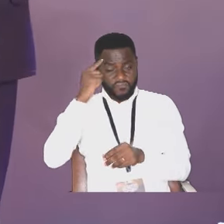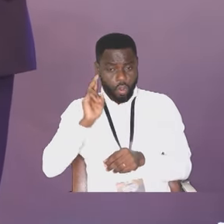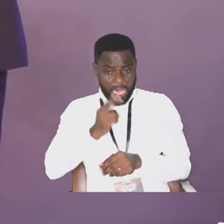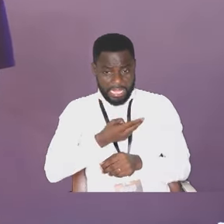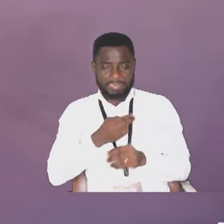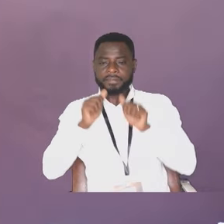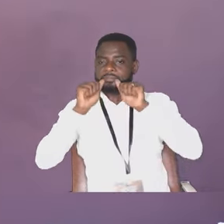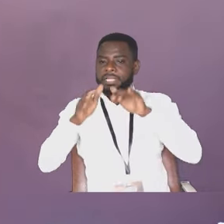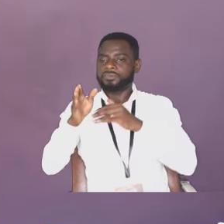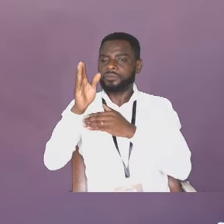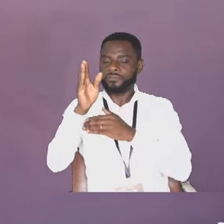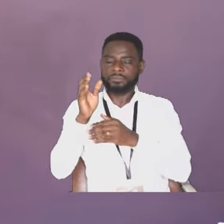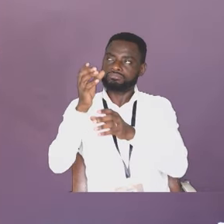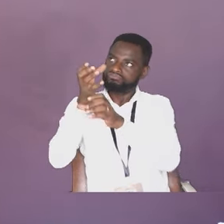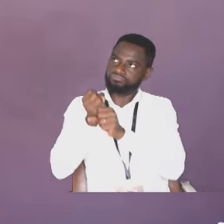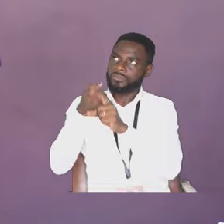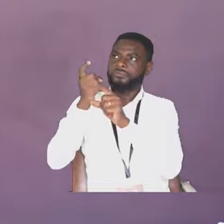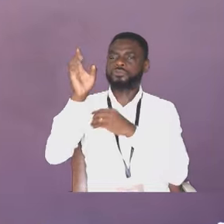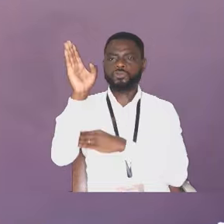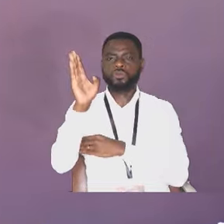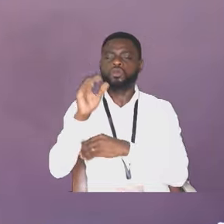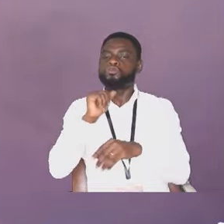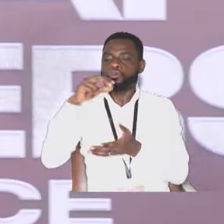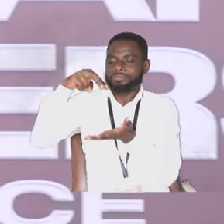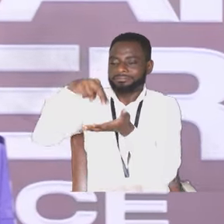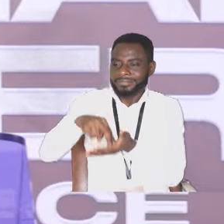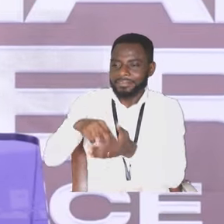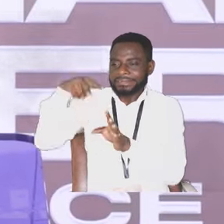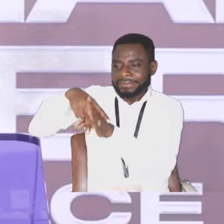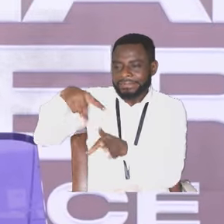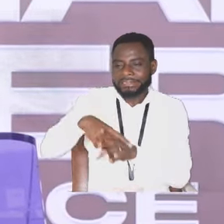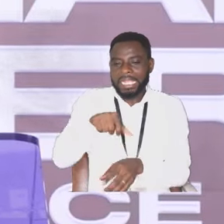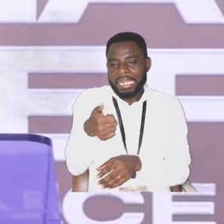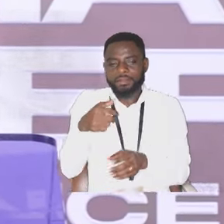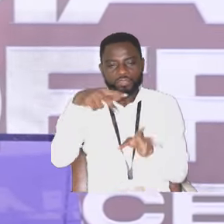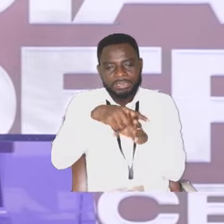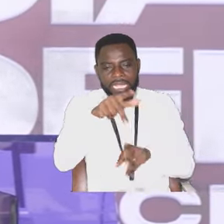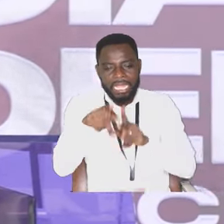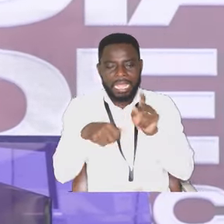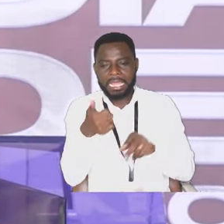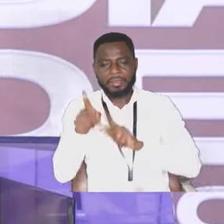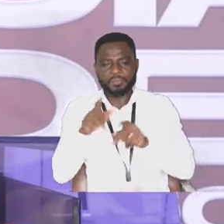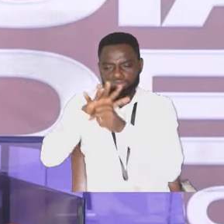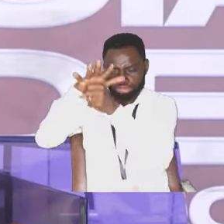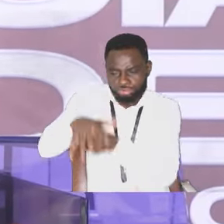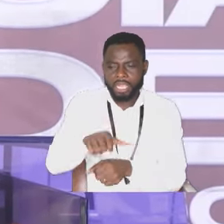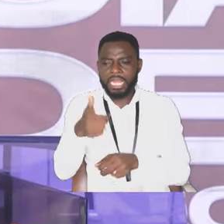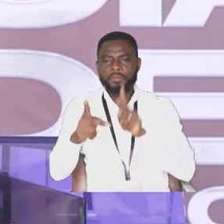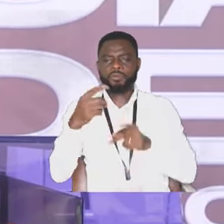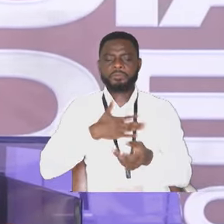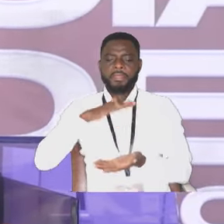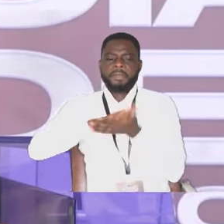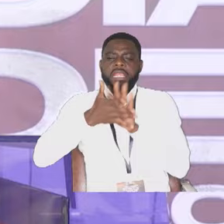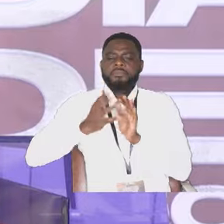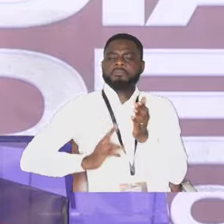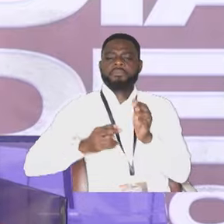not using someone's neck and someone's shoulders as a ladder to suppress him so that you will sit up. If